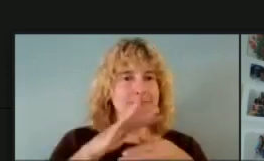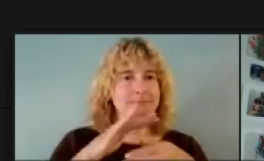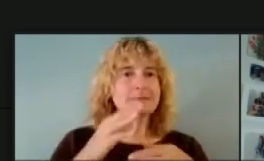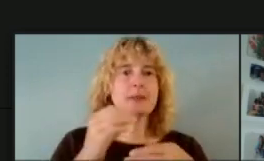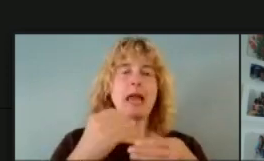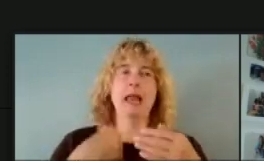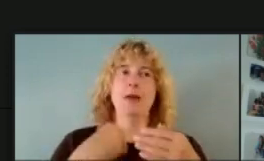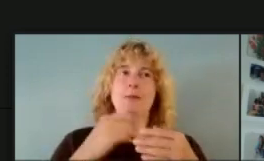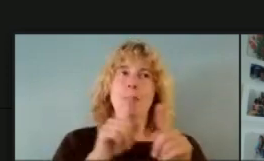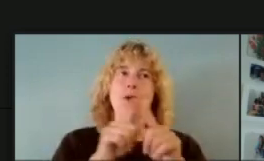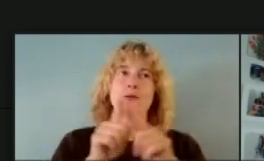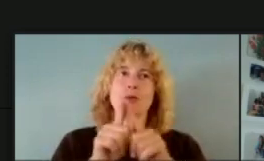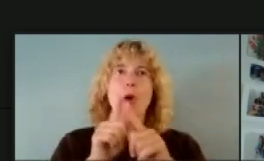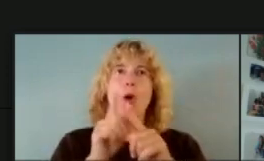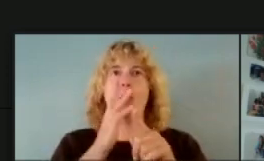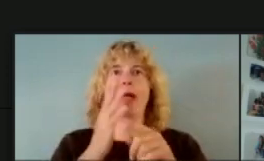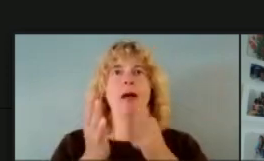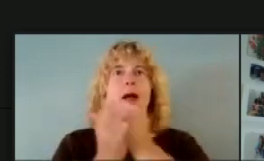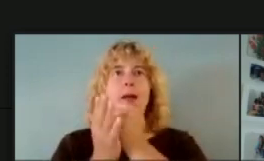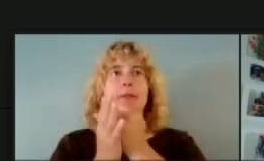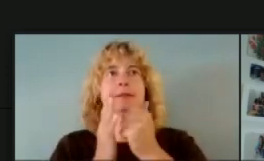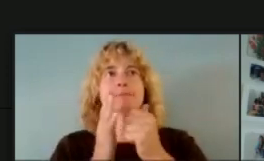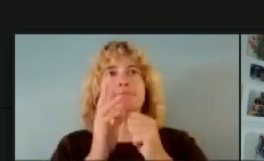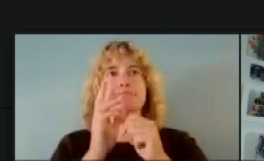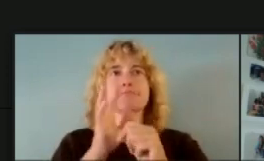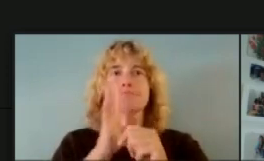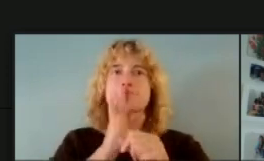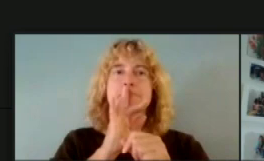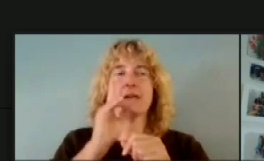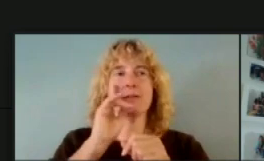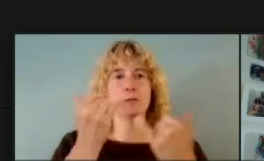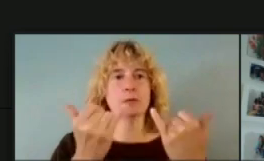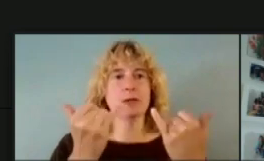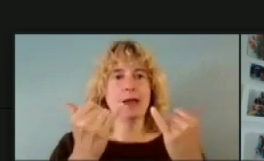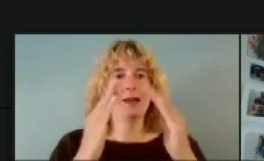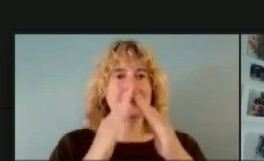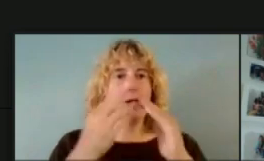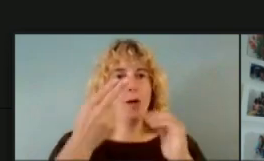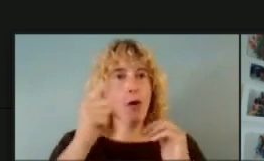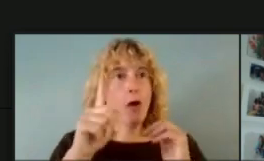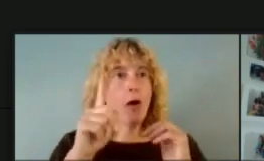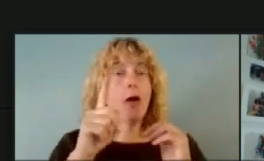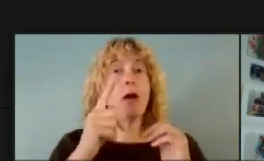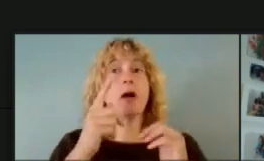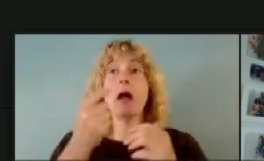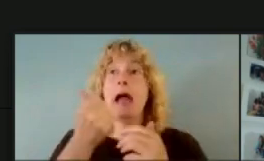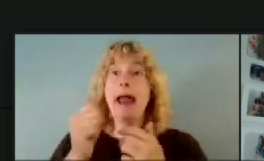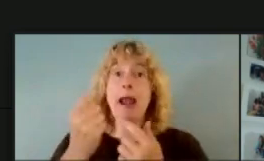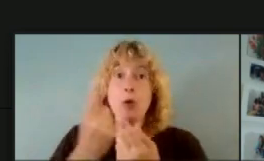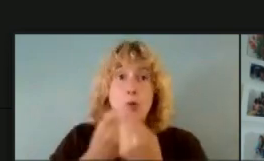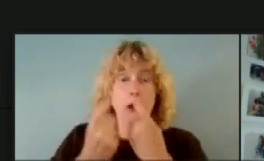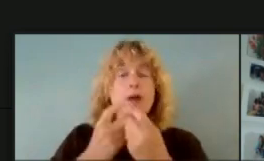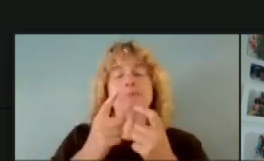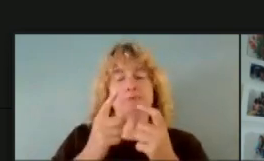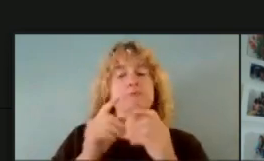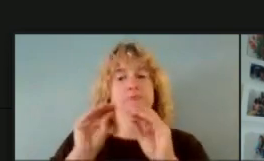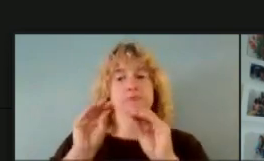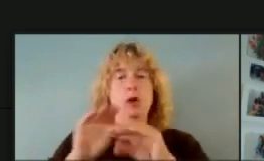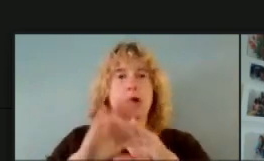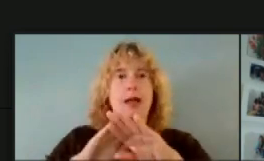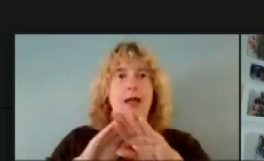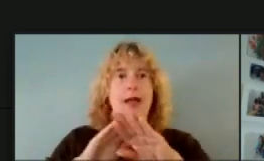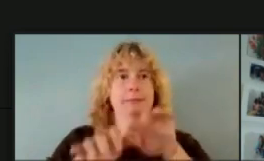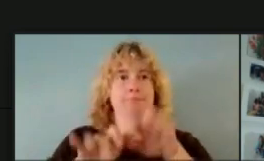be asking questions, so please make sure you get on the chat or text them to us. We're also translating the town hall